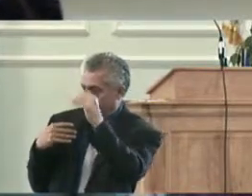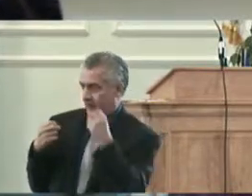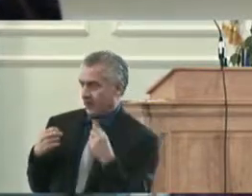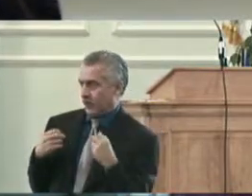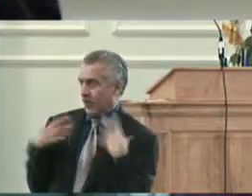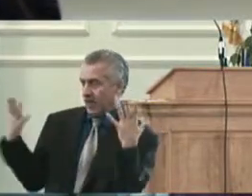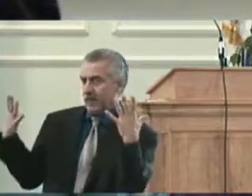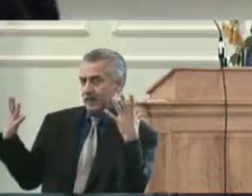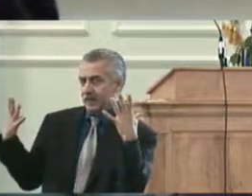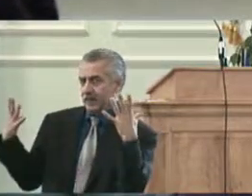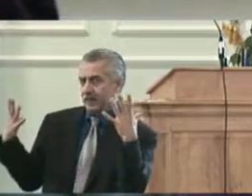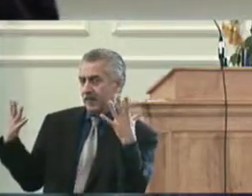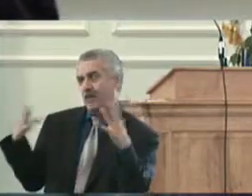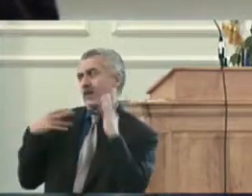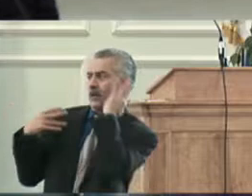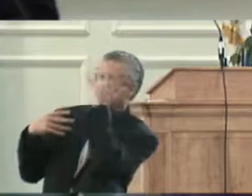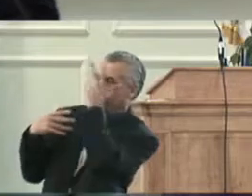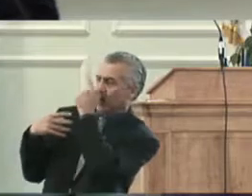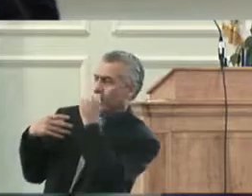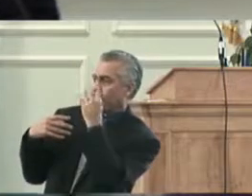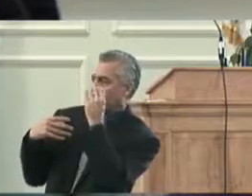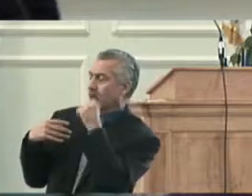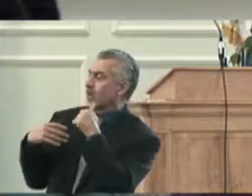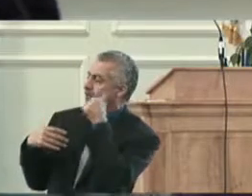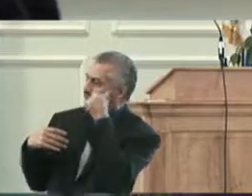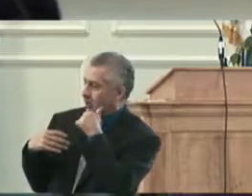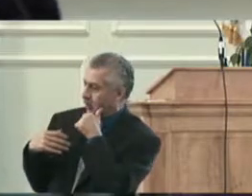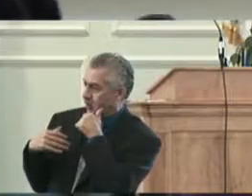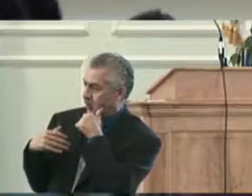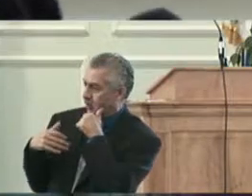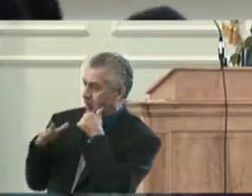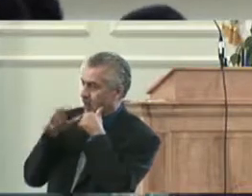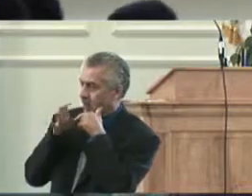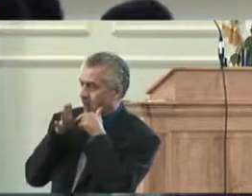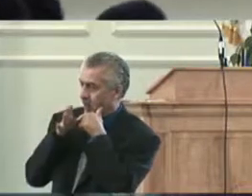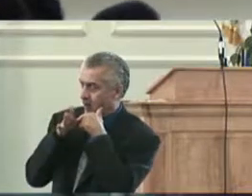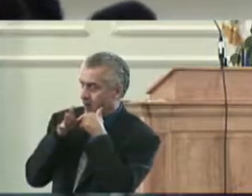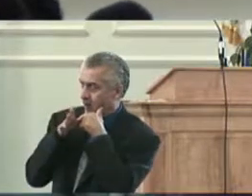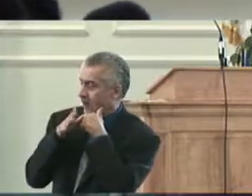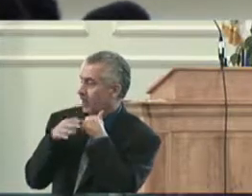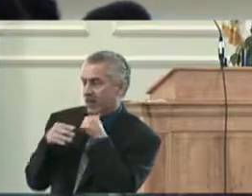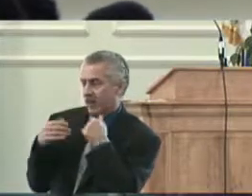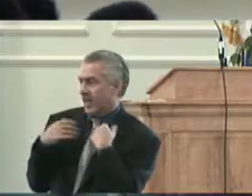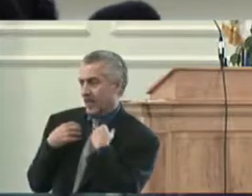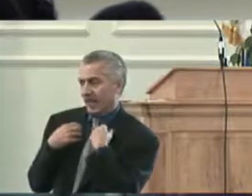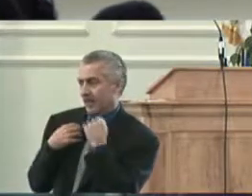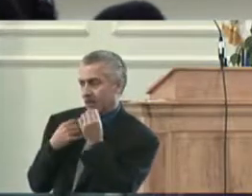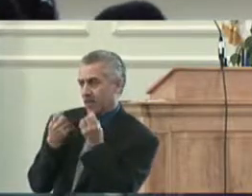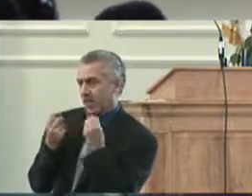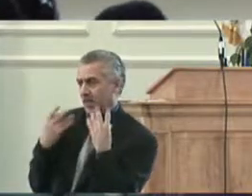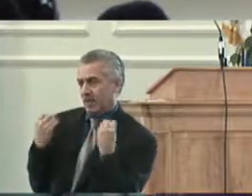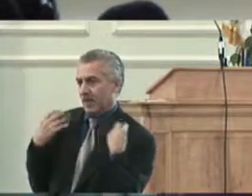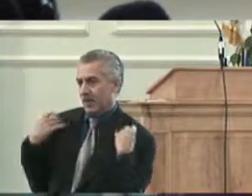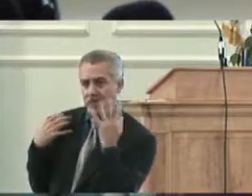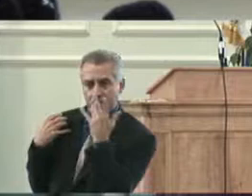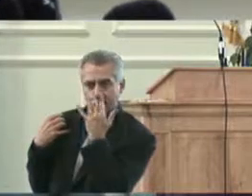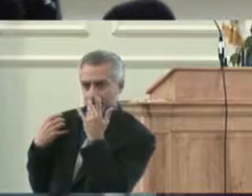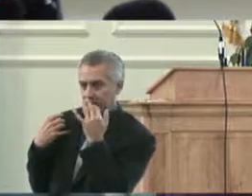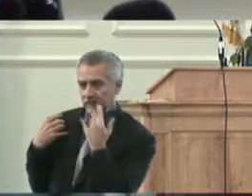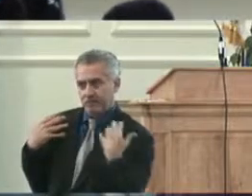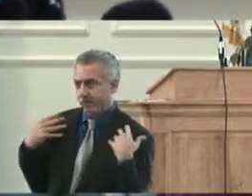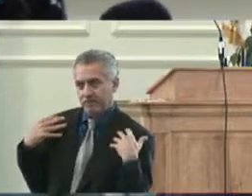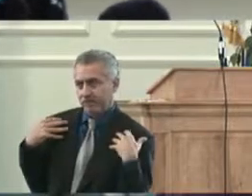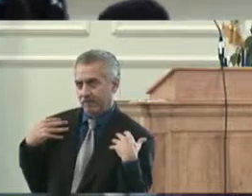bright, very colorful. The female, the mommy, the mom duck, does not have so many bright